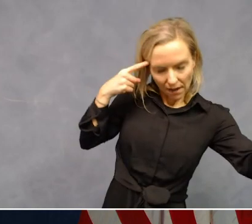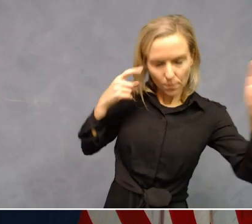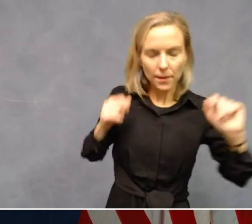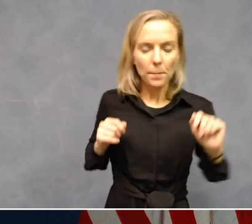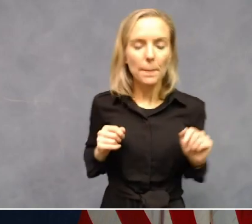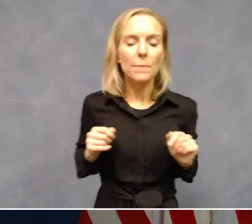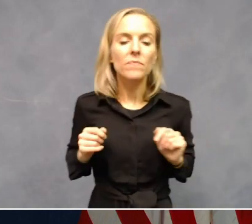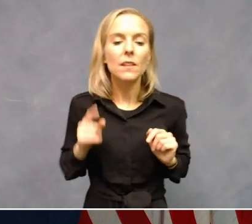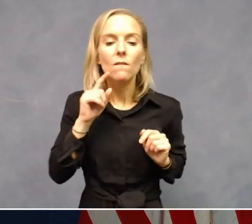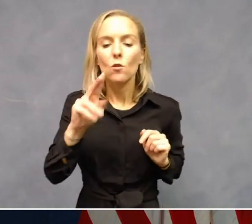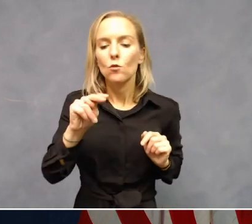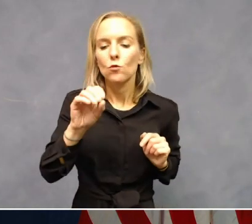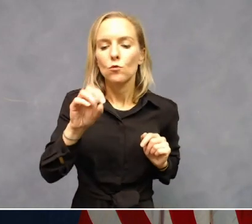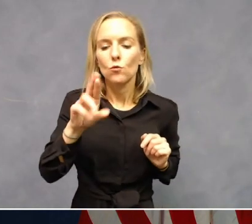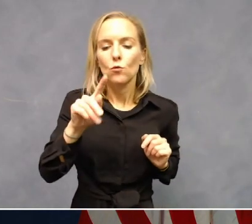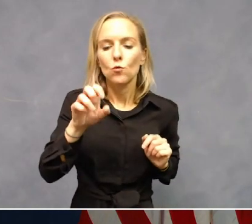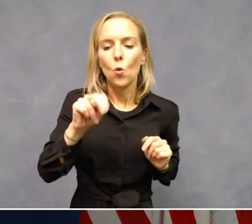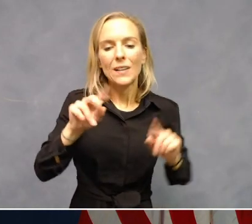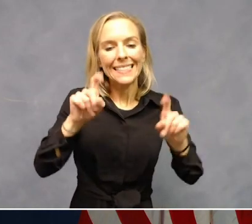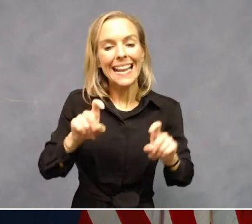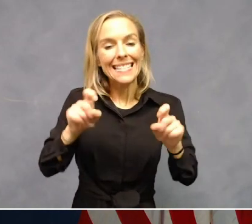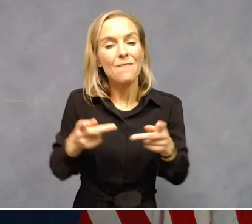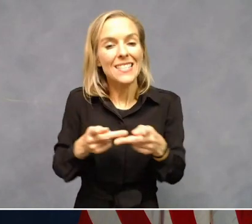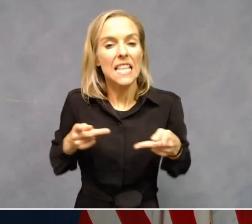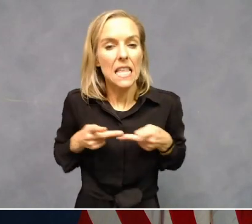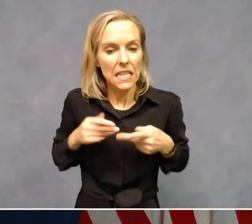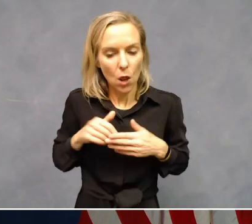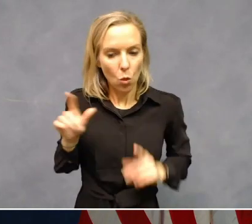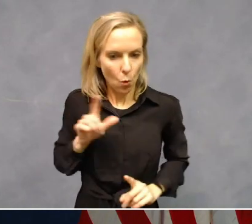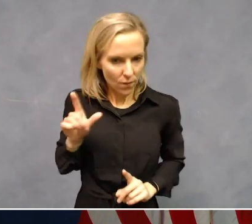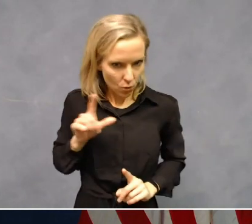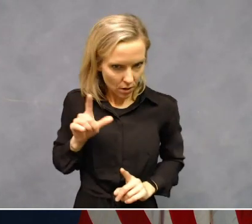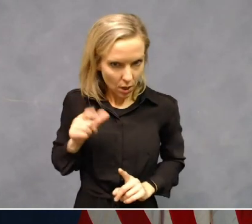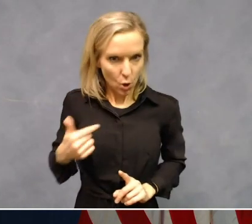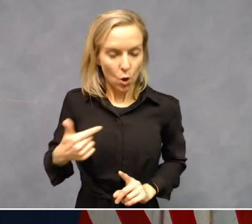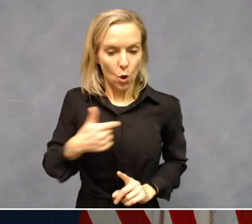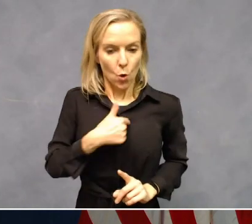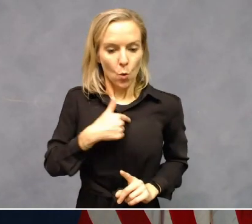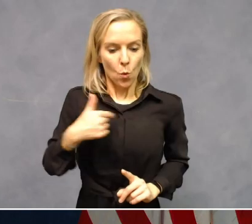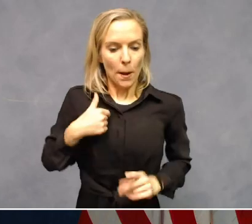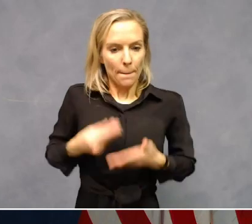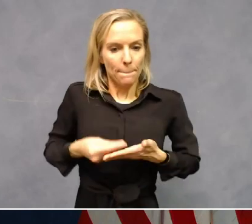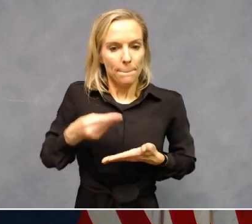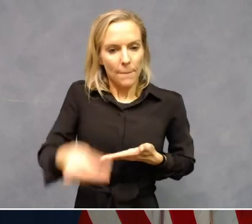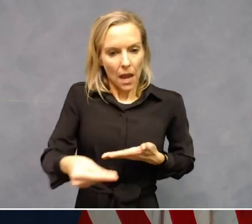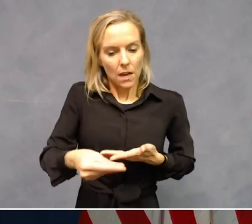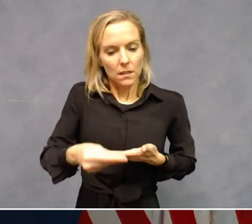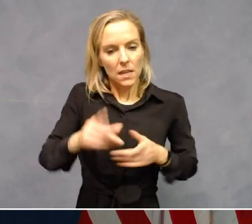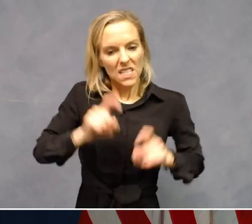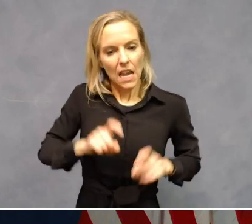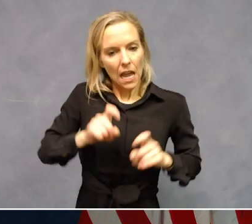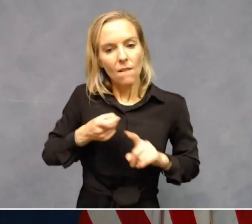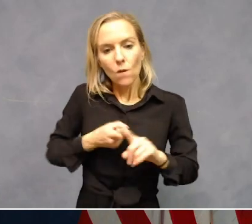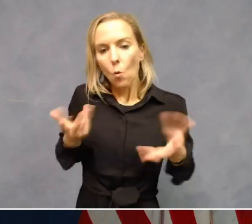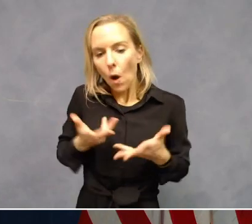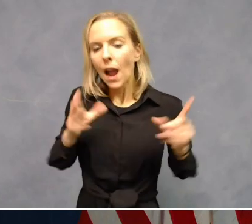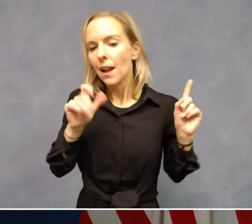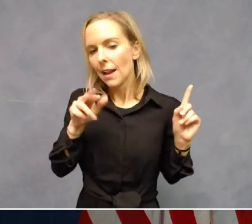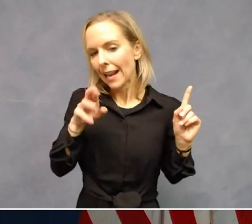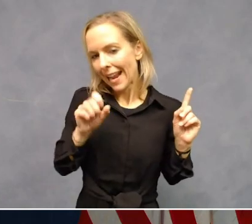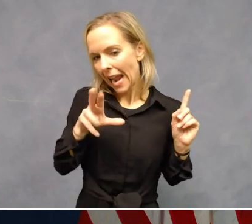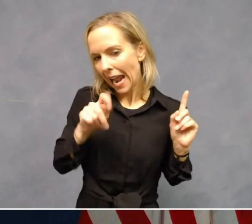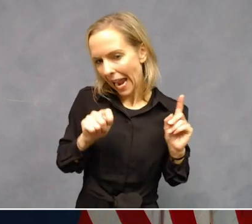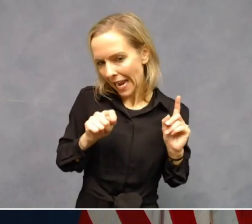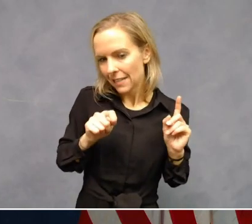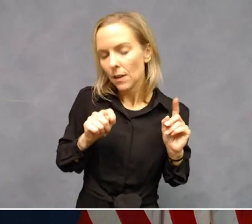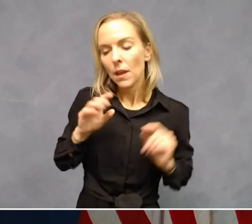Norton testing facility in Louisville, we bought the tests with CARES Act money, and Norton administrates them at their